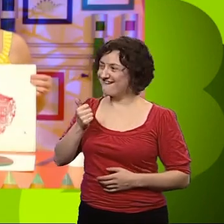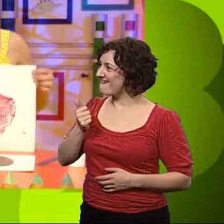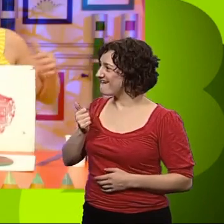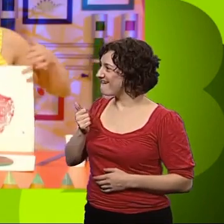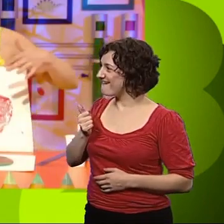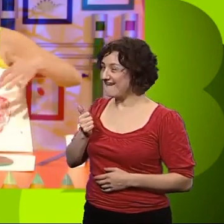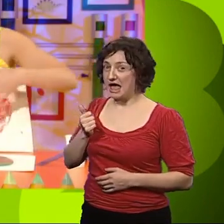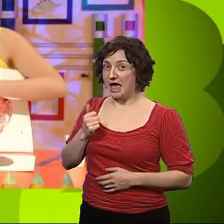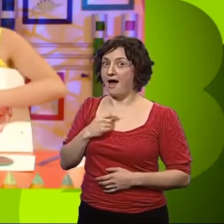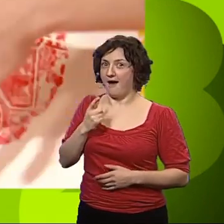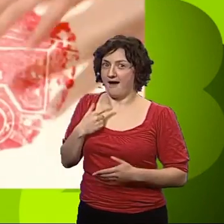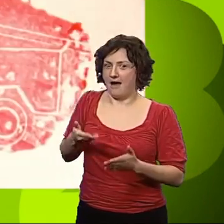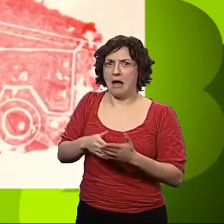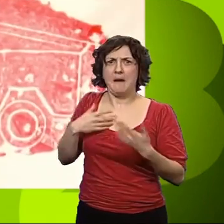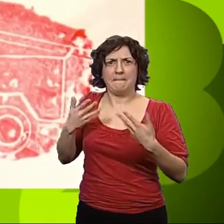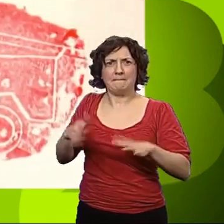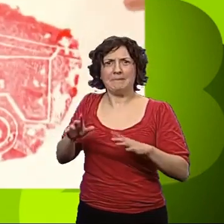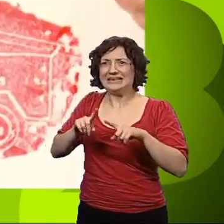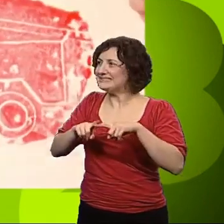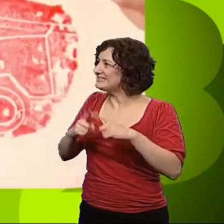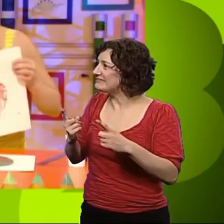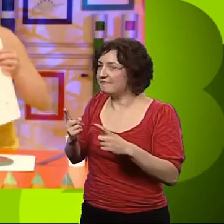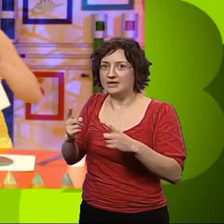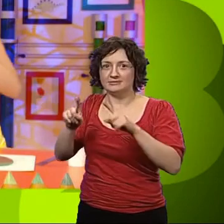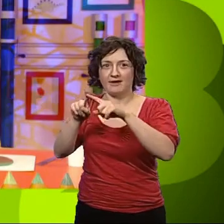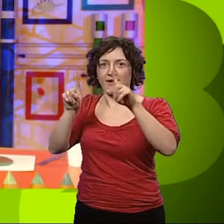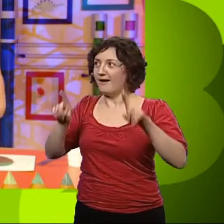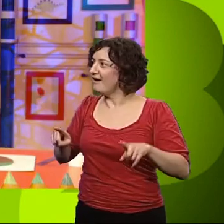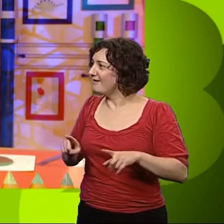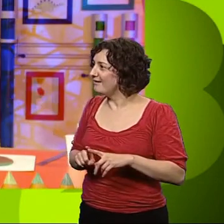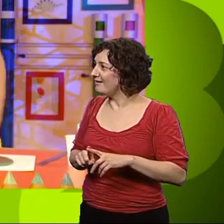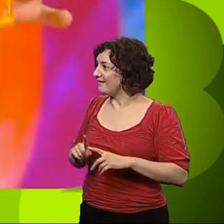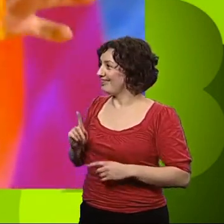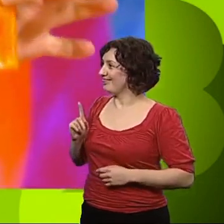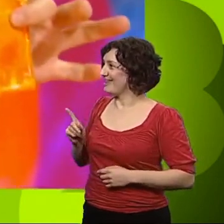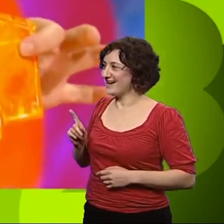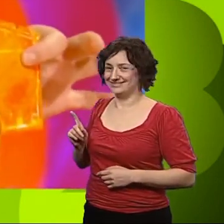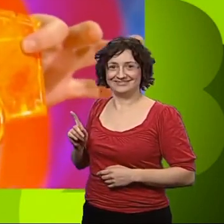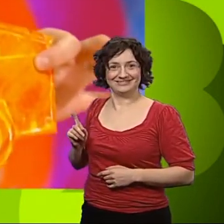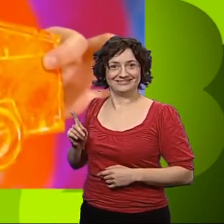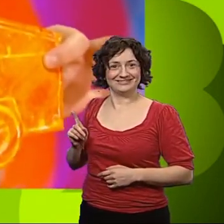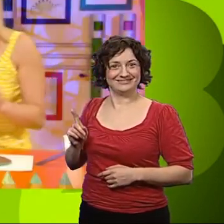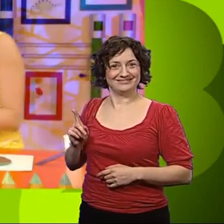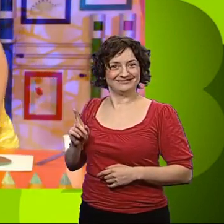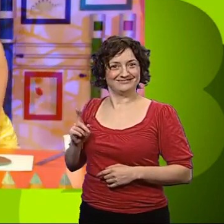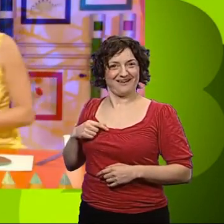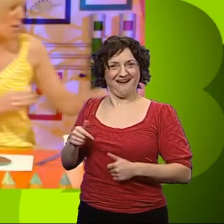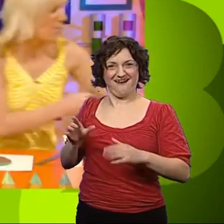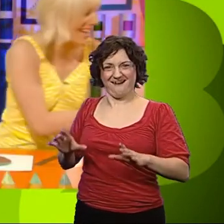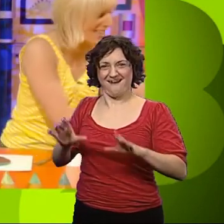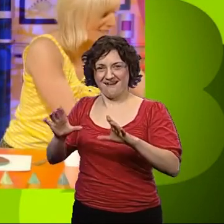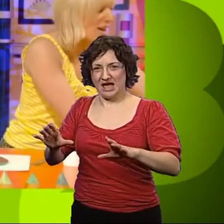because I've done a separate print and cut it out so that it's just the fire engine that I've cut out there. And then I'm just